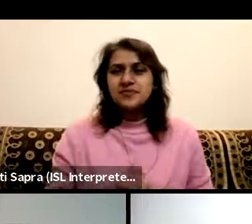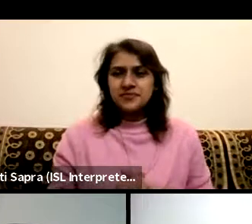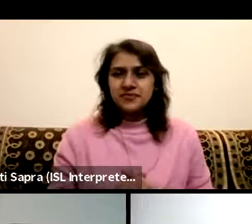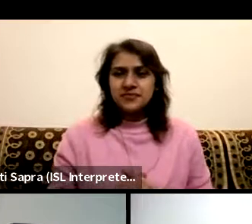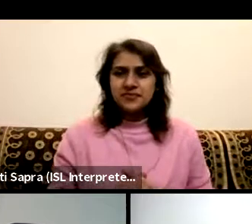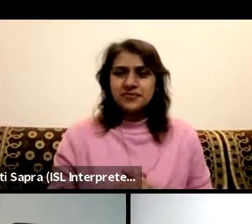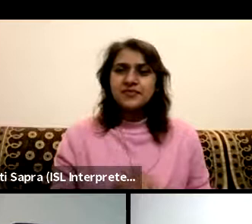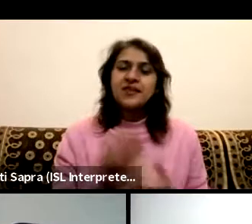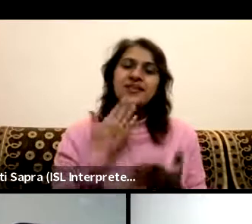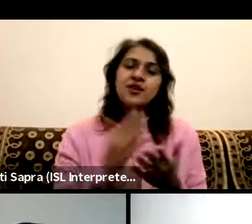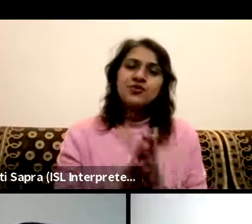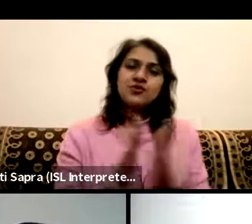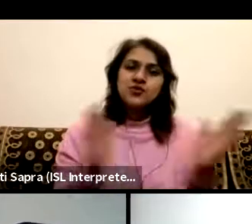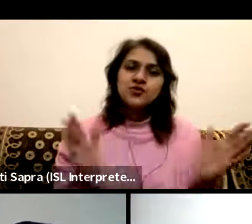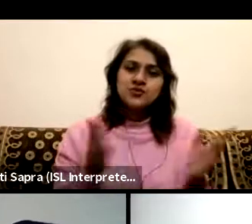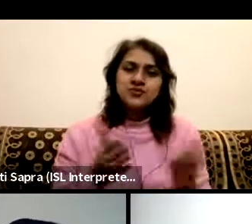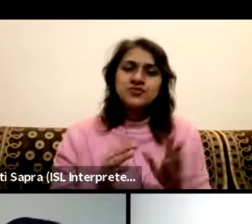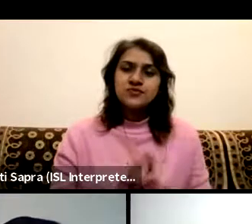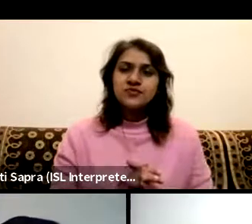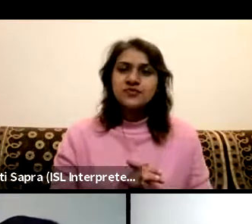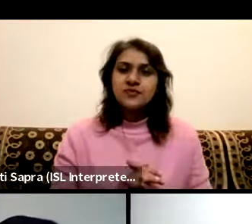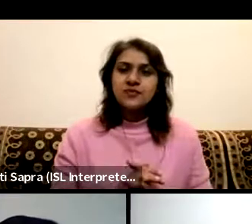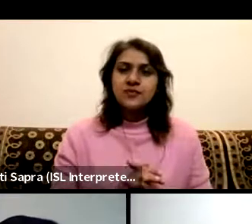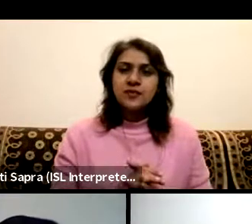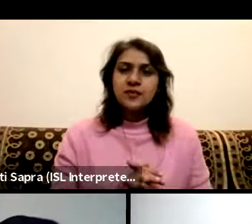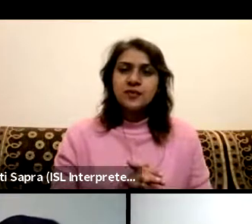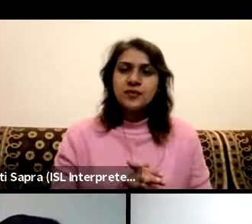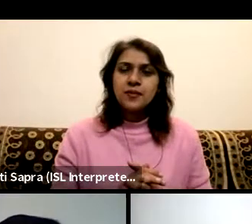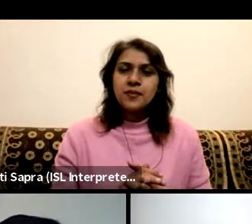Thank you so much. Matthew?